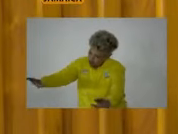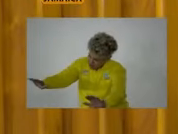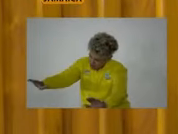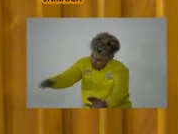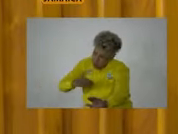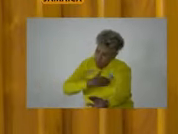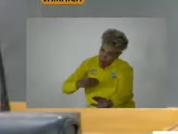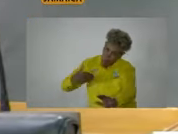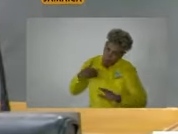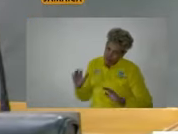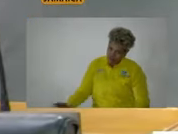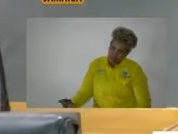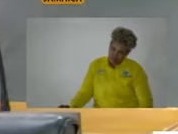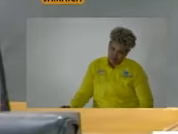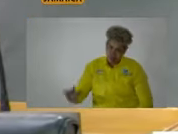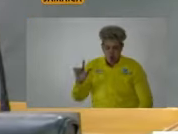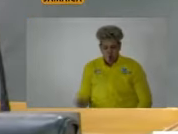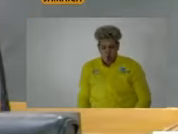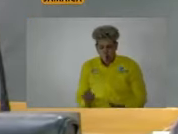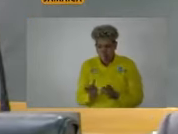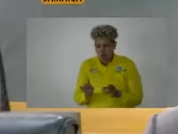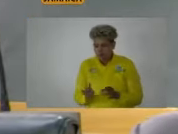Members. Members.